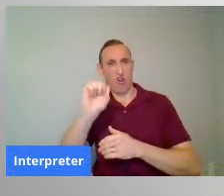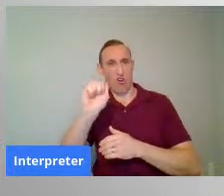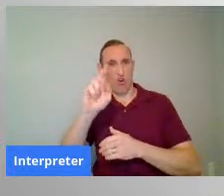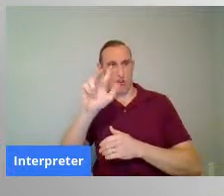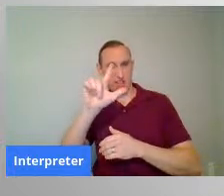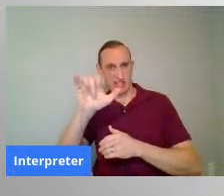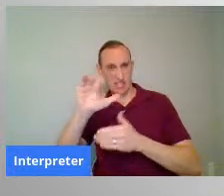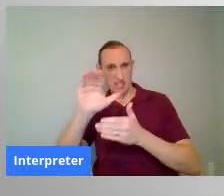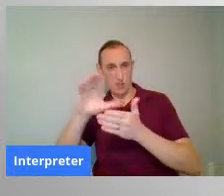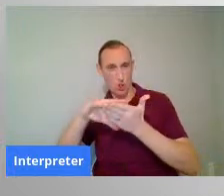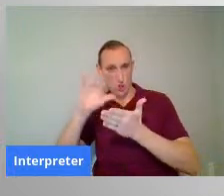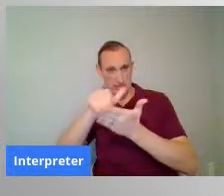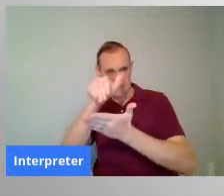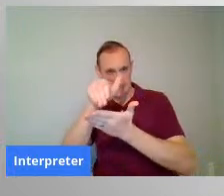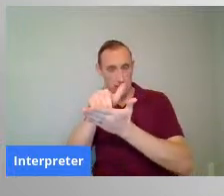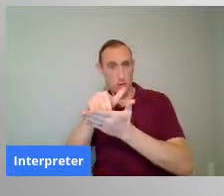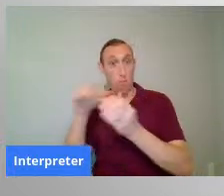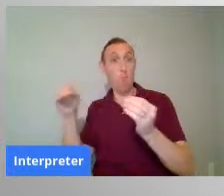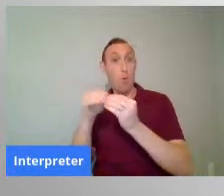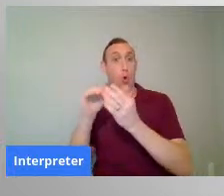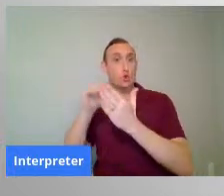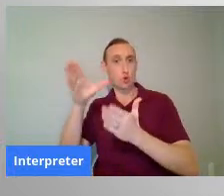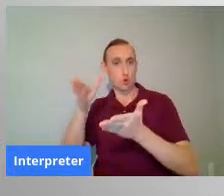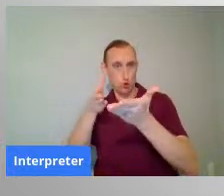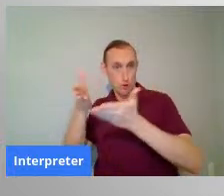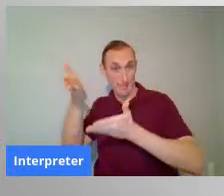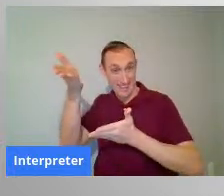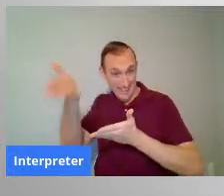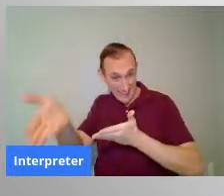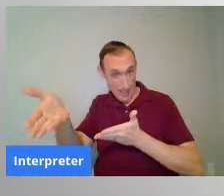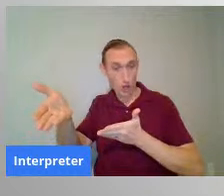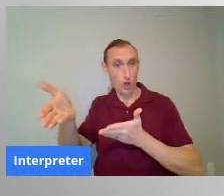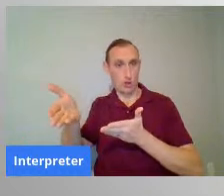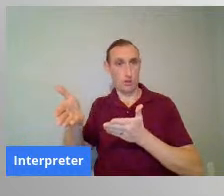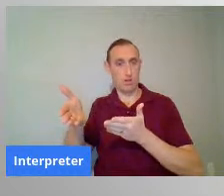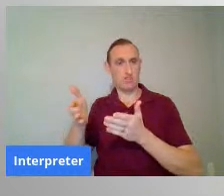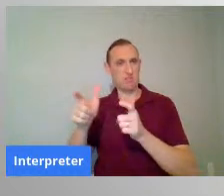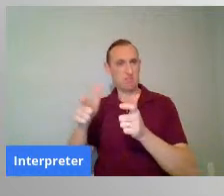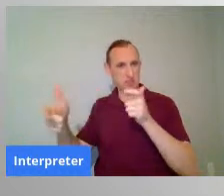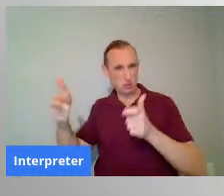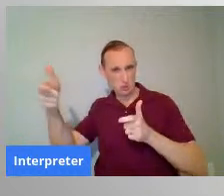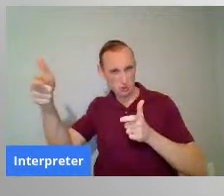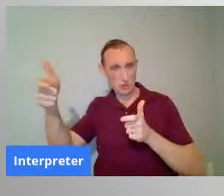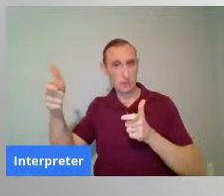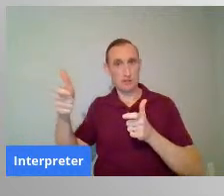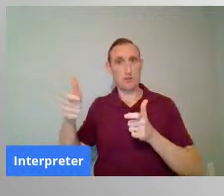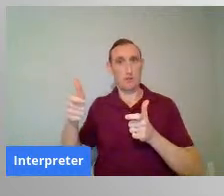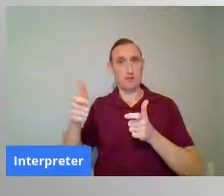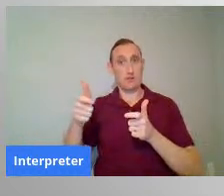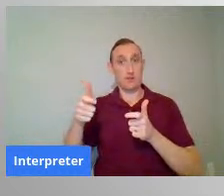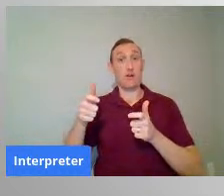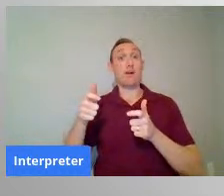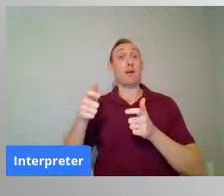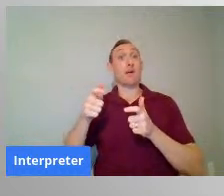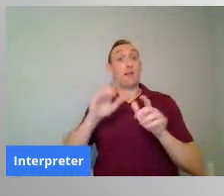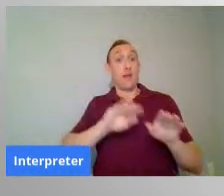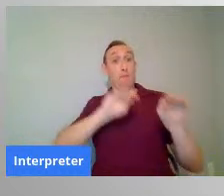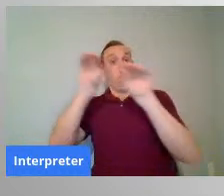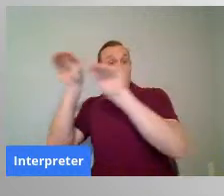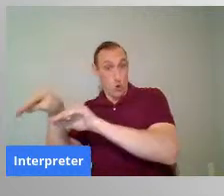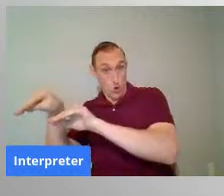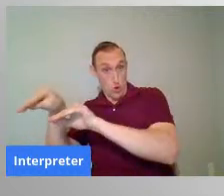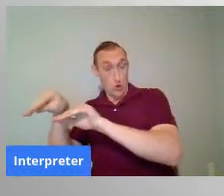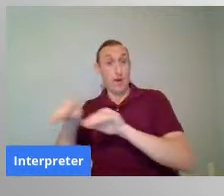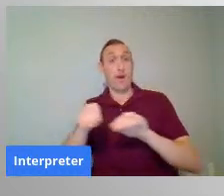they're going to look to expand over there. That way they can move over to Early Learning Center, and then we can remodel and renovate the culinary